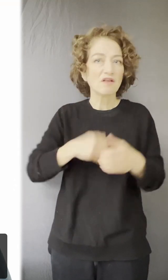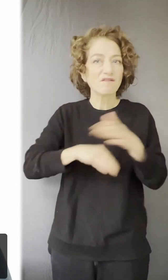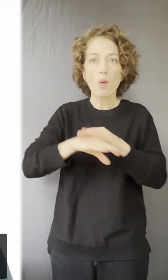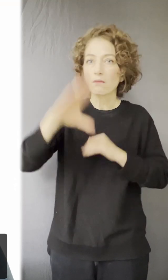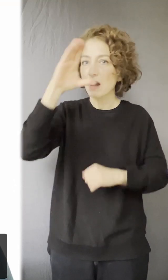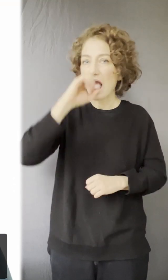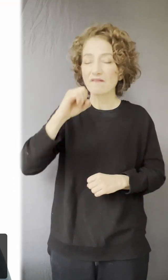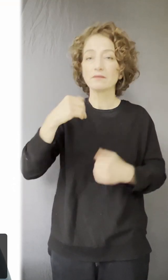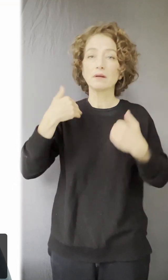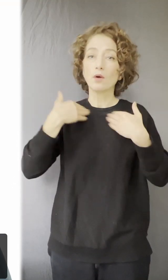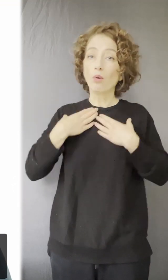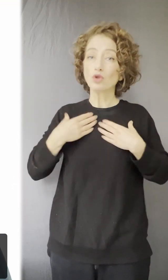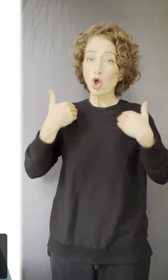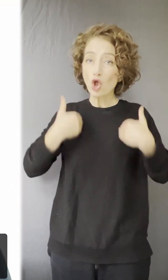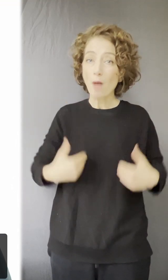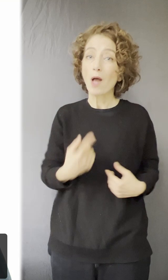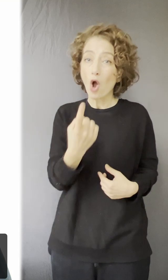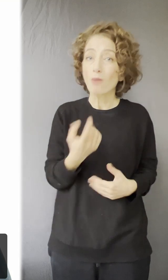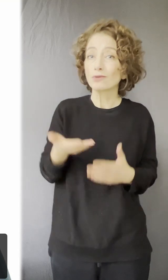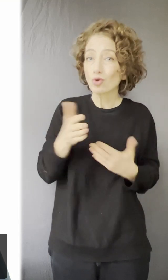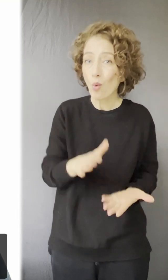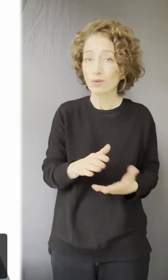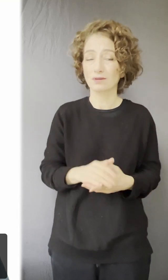and constantly changing bodies.